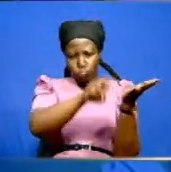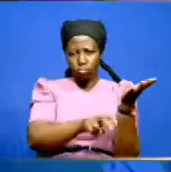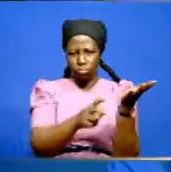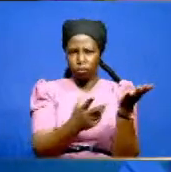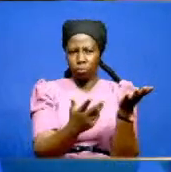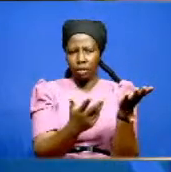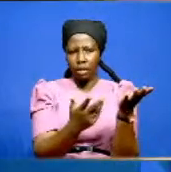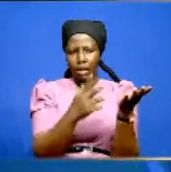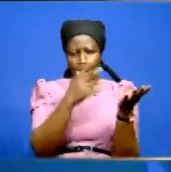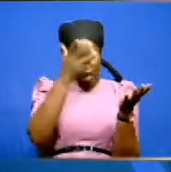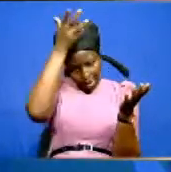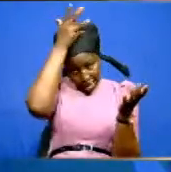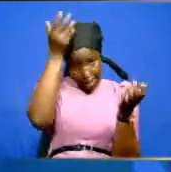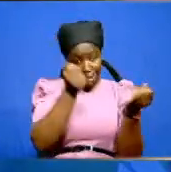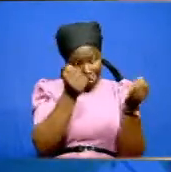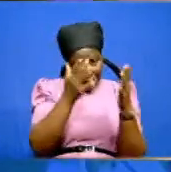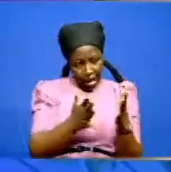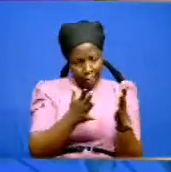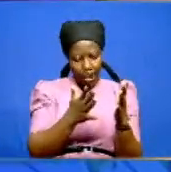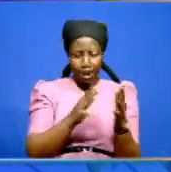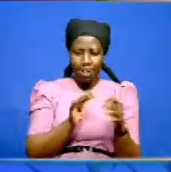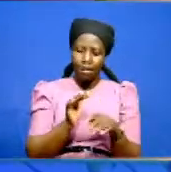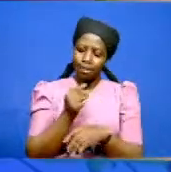the taxi driver told him how much